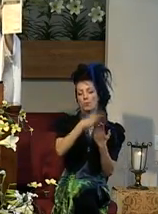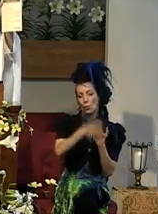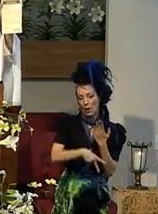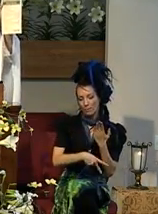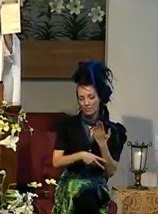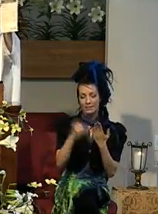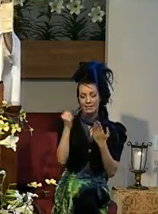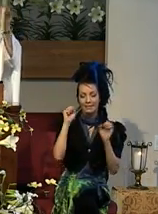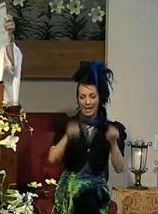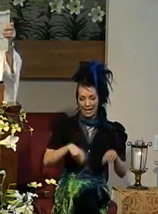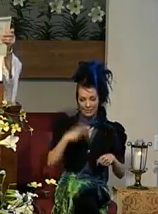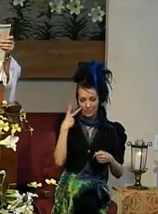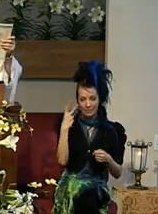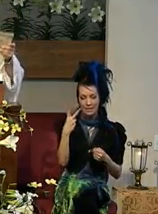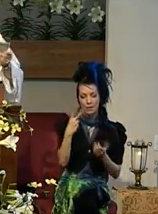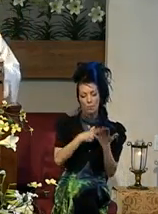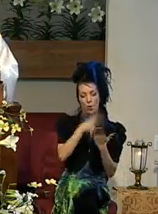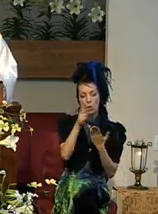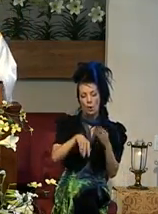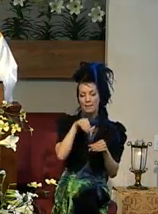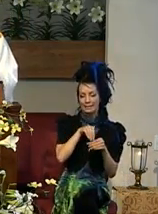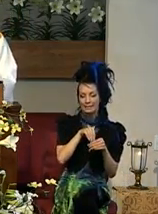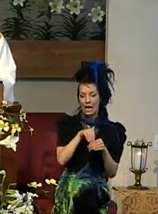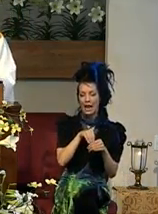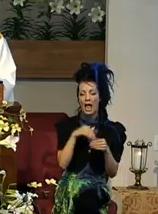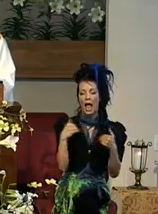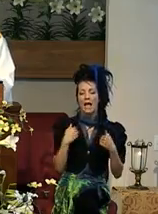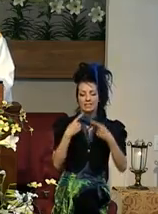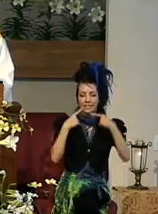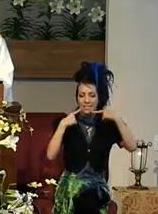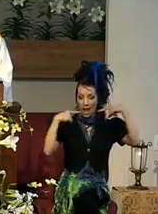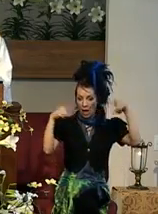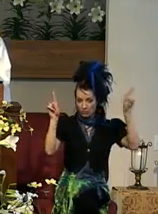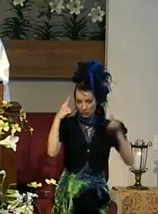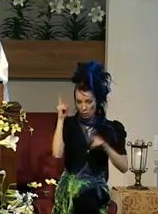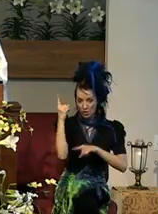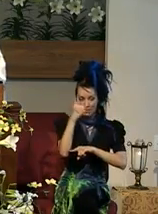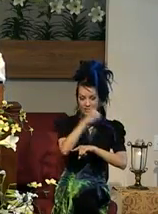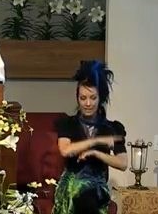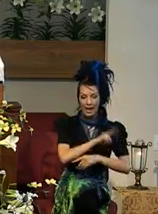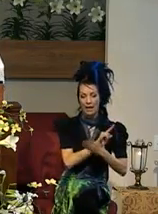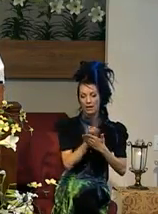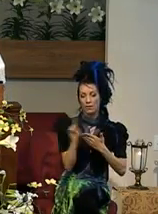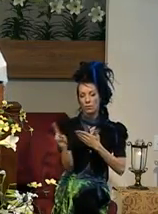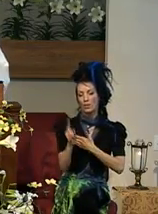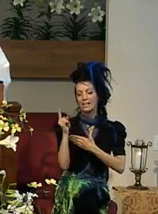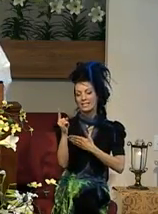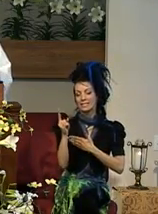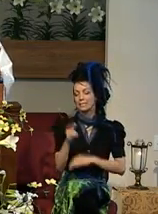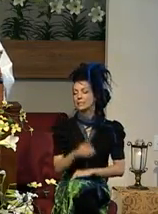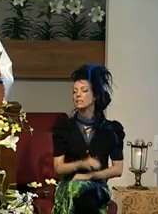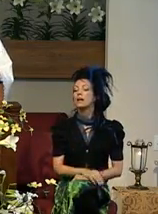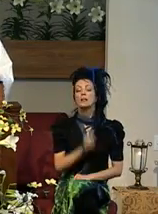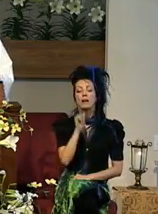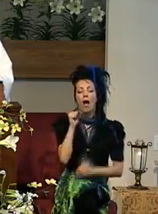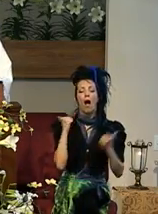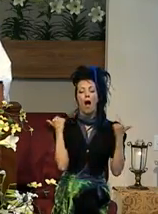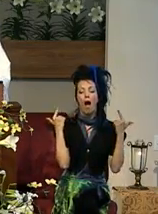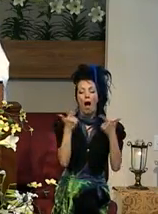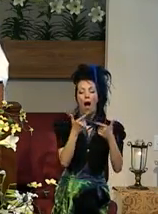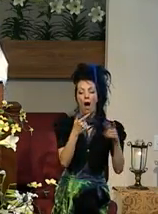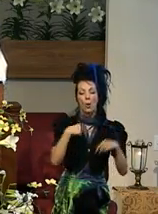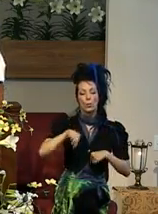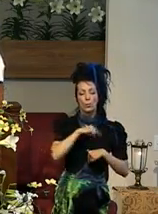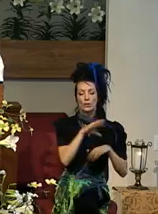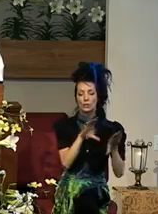of worship on the front, and inside you'll find all of the announcements for today and for the upcoming weeks. Not everything that we do